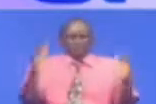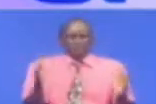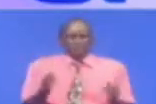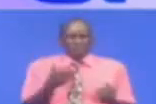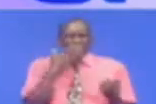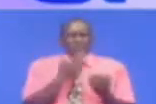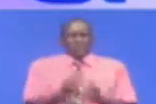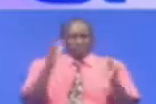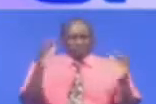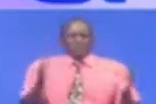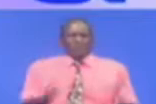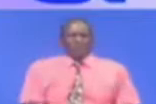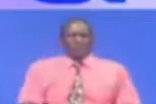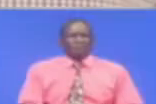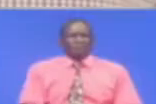Asante sana.